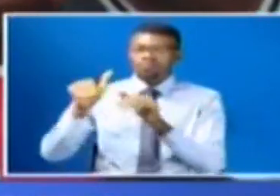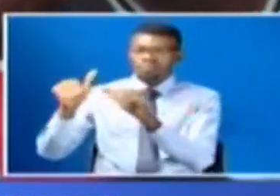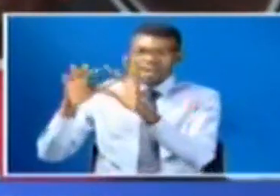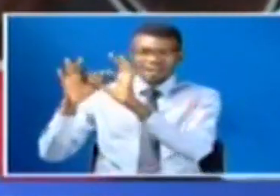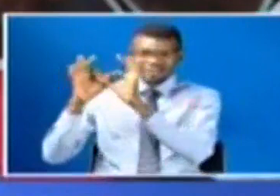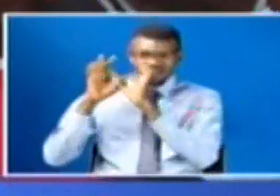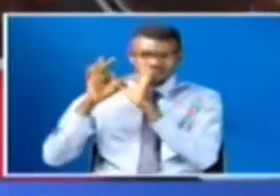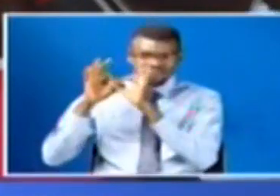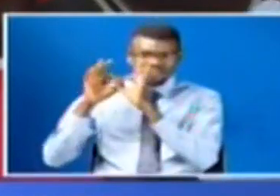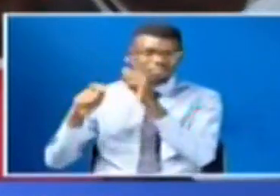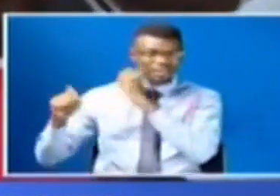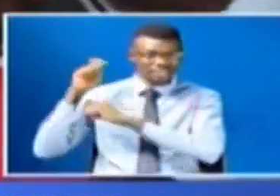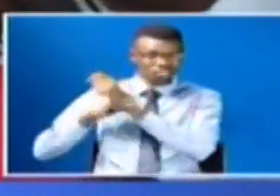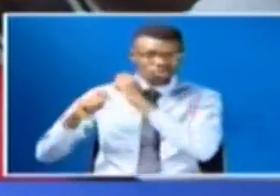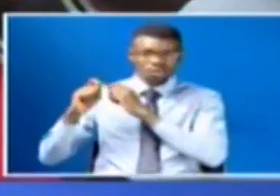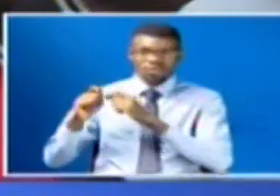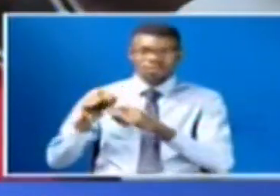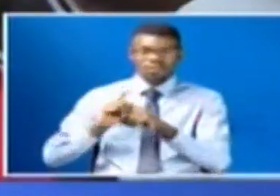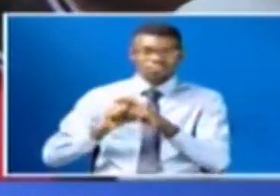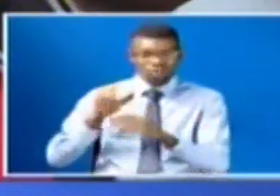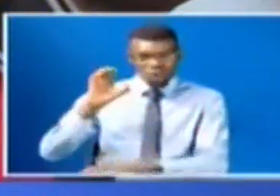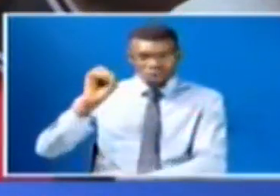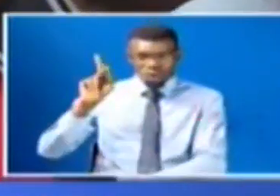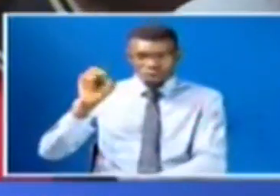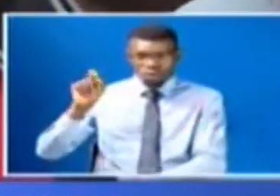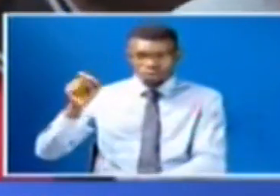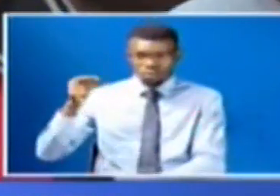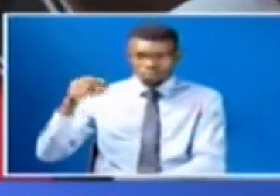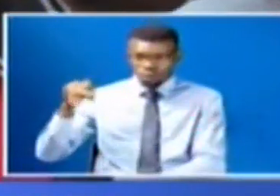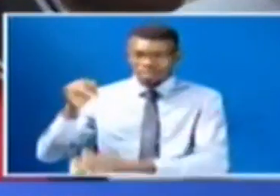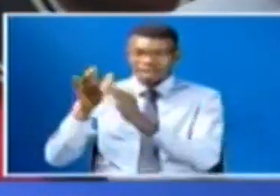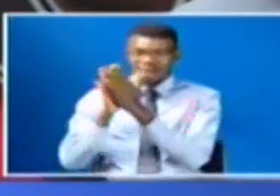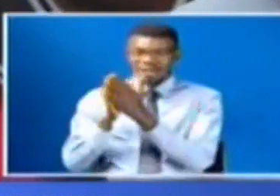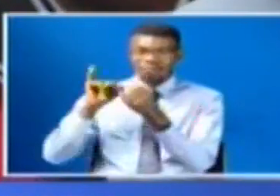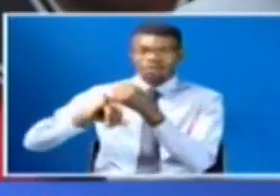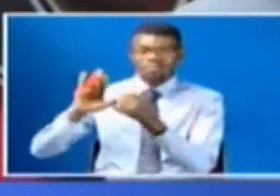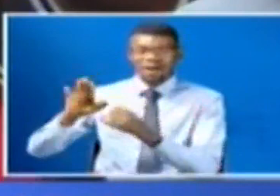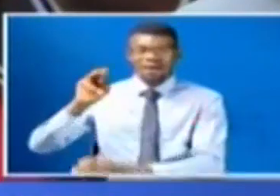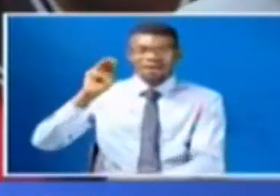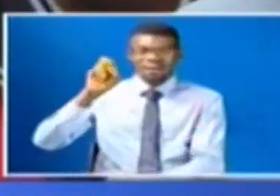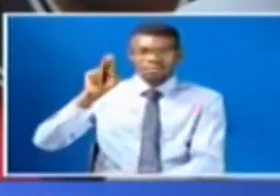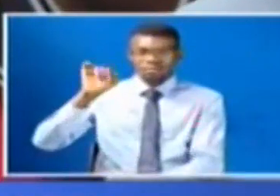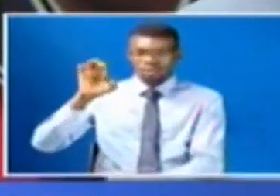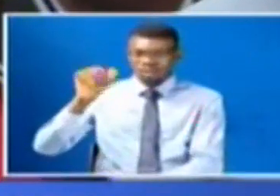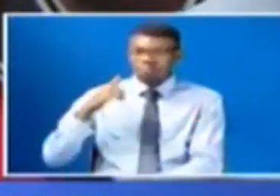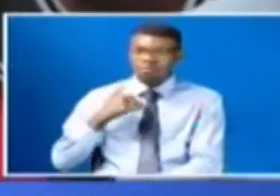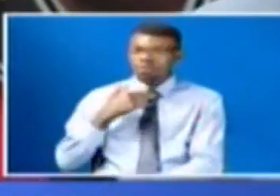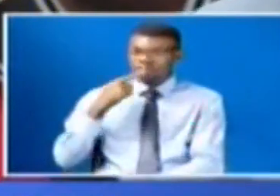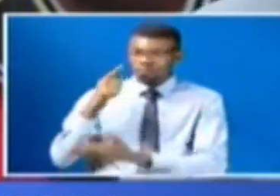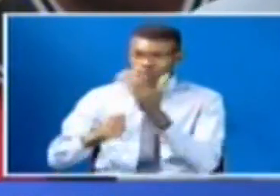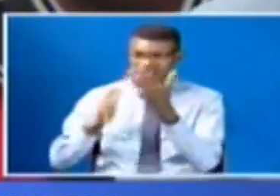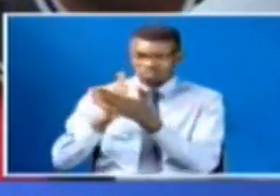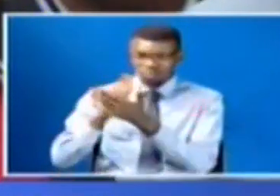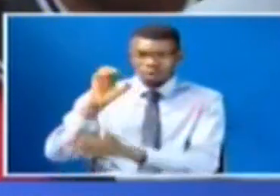practices in as far as Ken Okoth is concerned and his wife Monica, and I would like to say that Ken Okoth was a